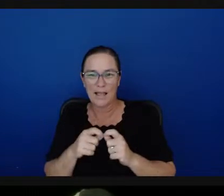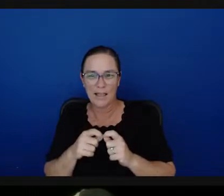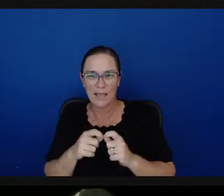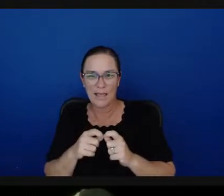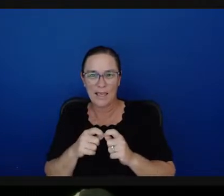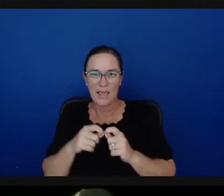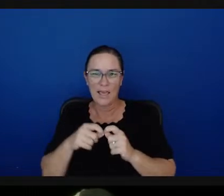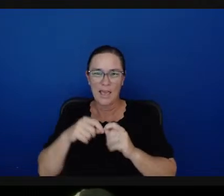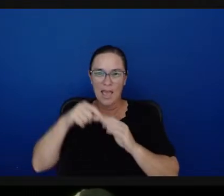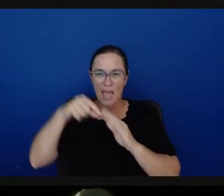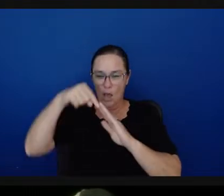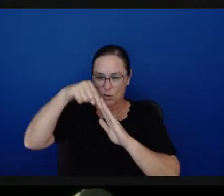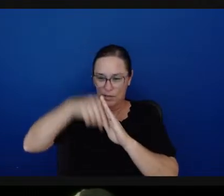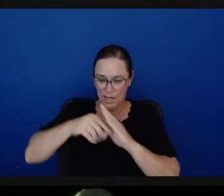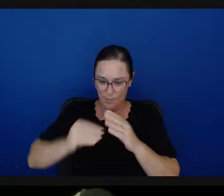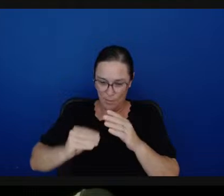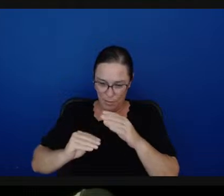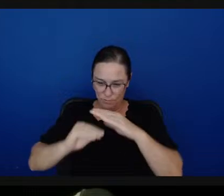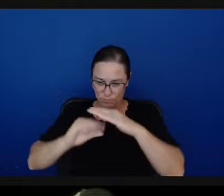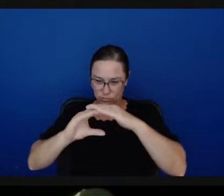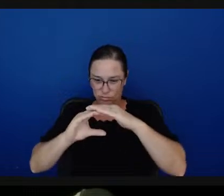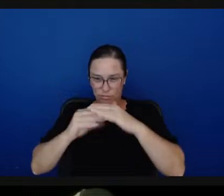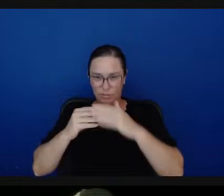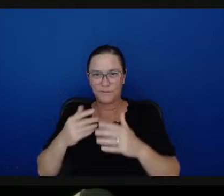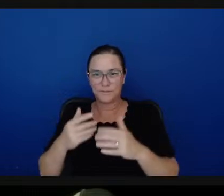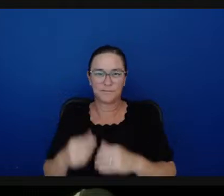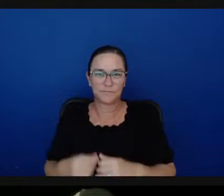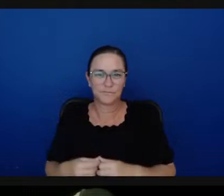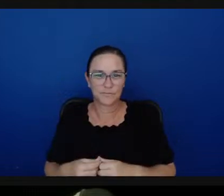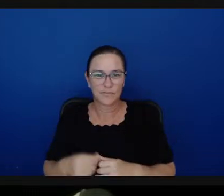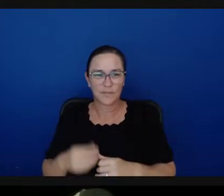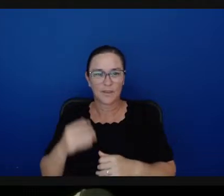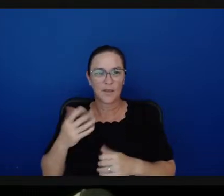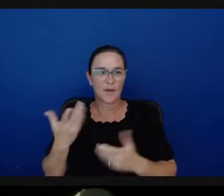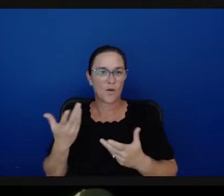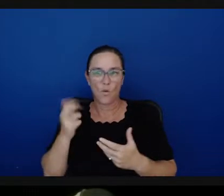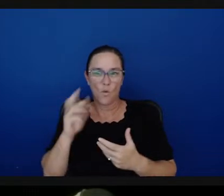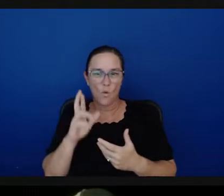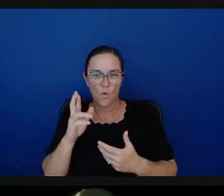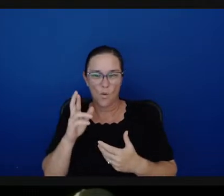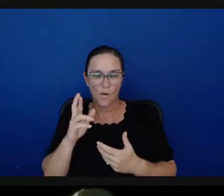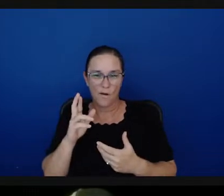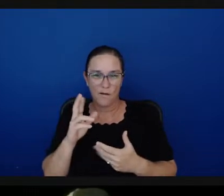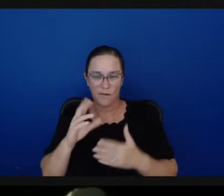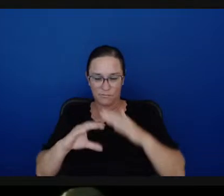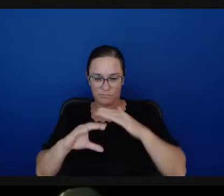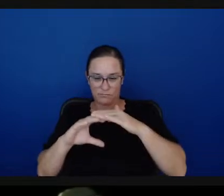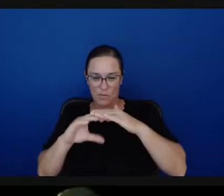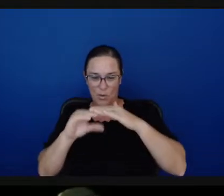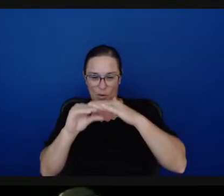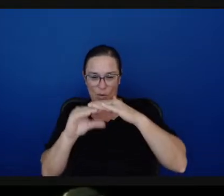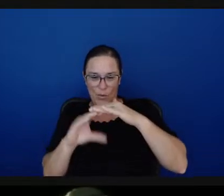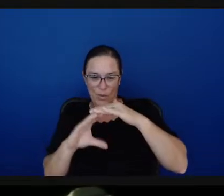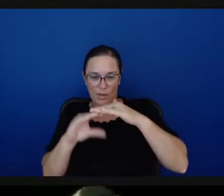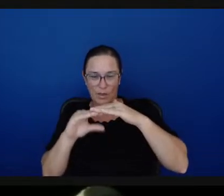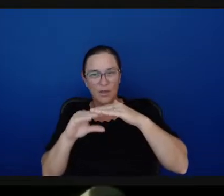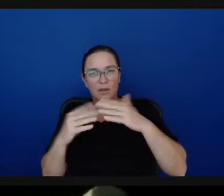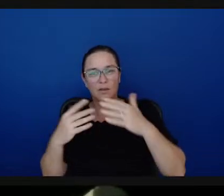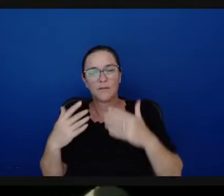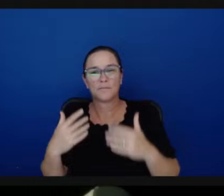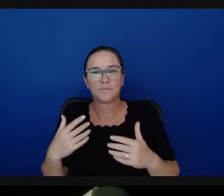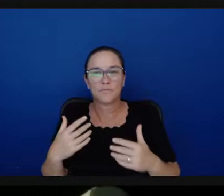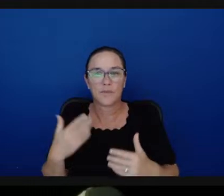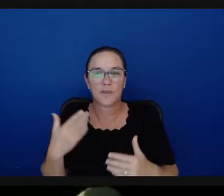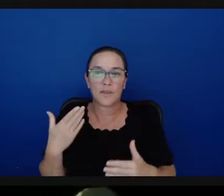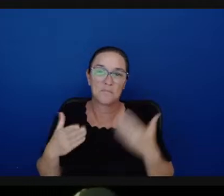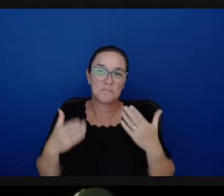this injection is happening. If it's happening very deep, or it's happening a little bit more shallowly, it could happen within the lava flows that have occurred over the